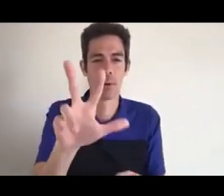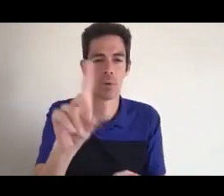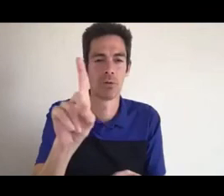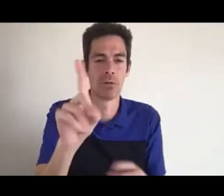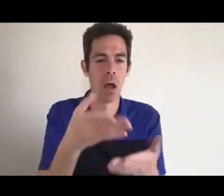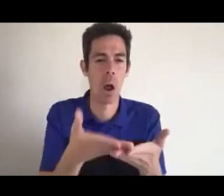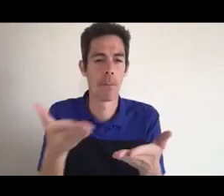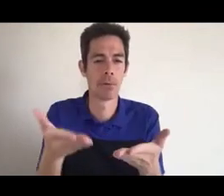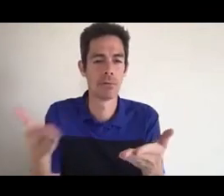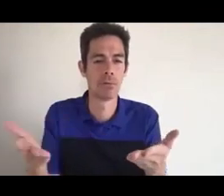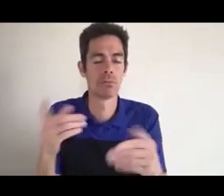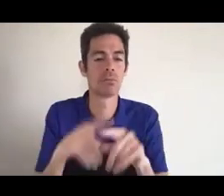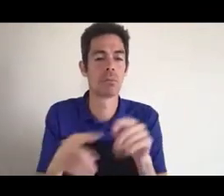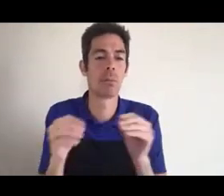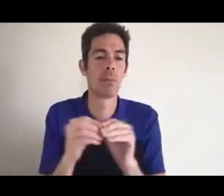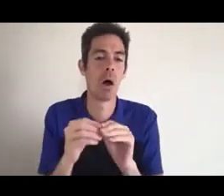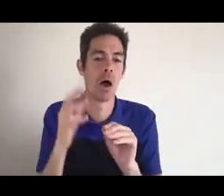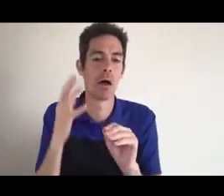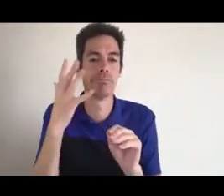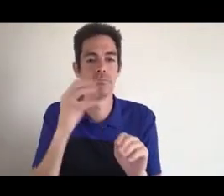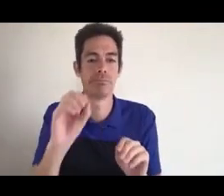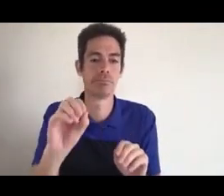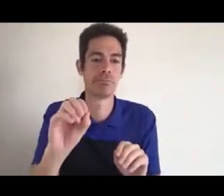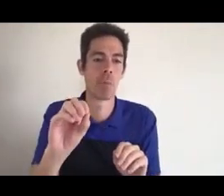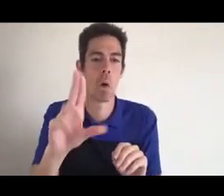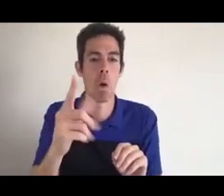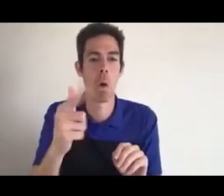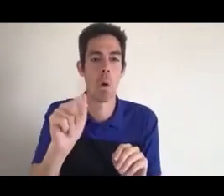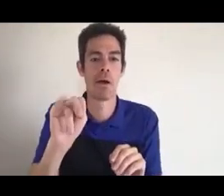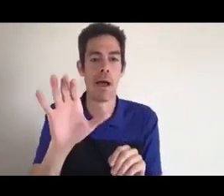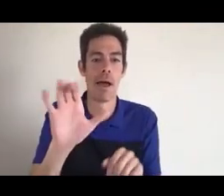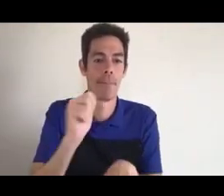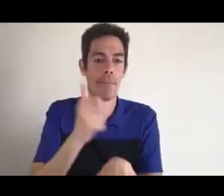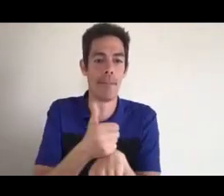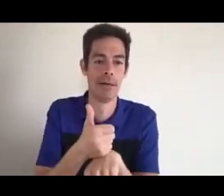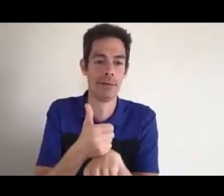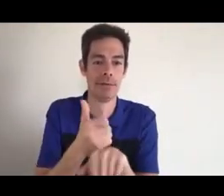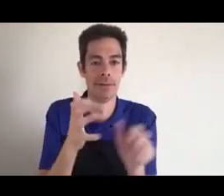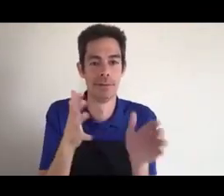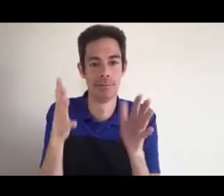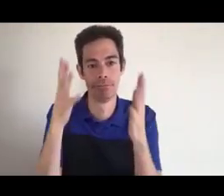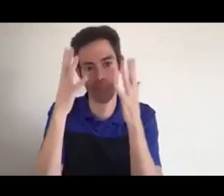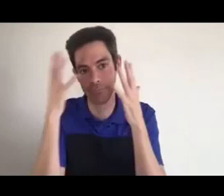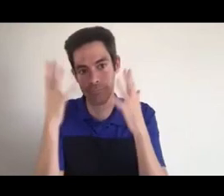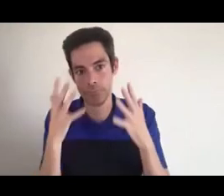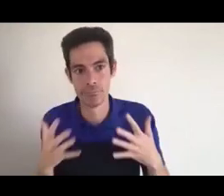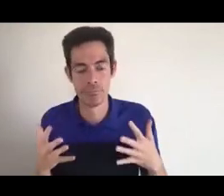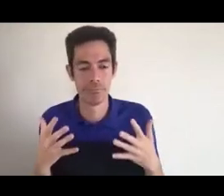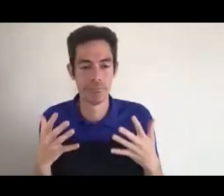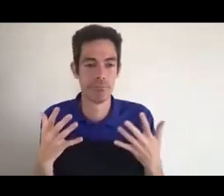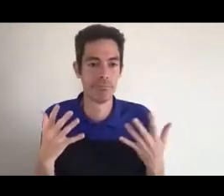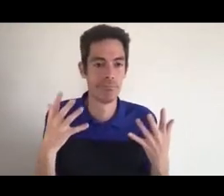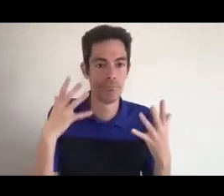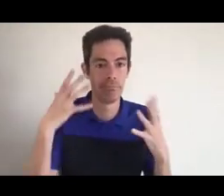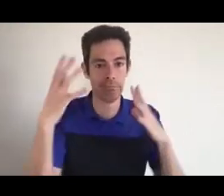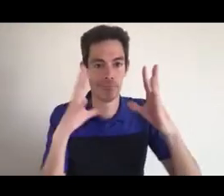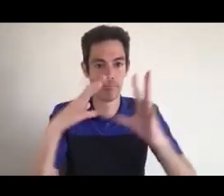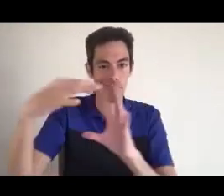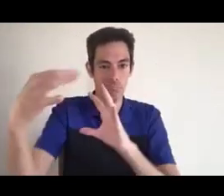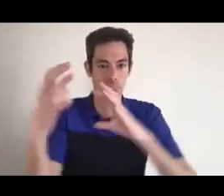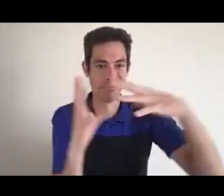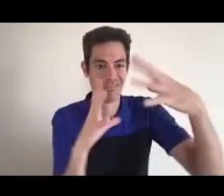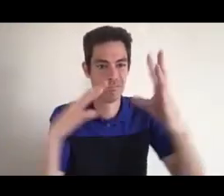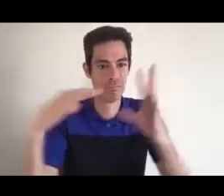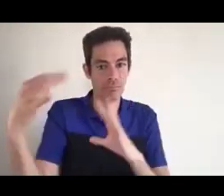appearances. And this would be similar to 3D objects, but it's more organic based, where